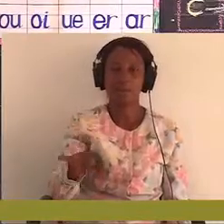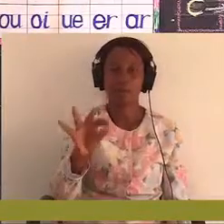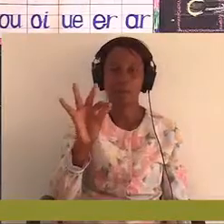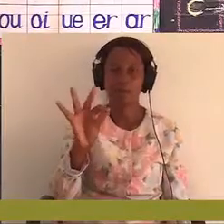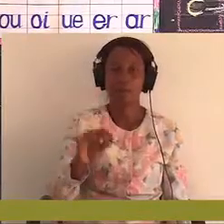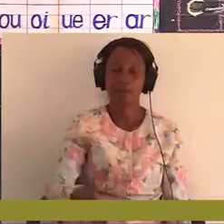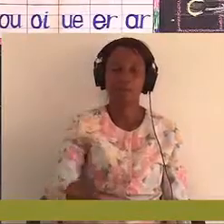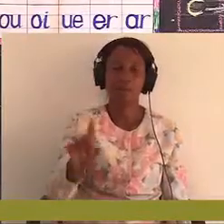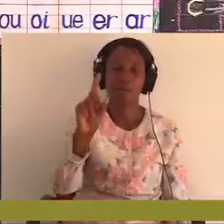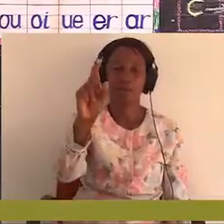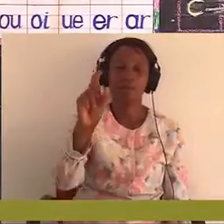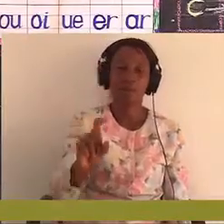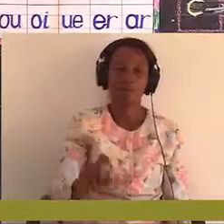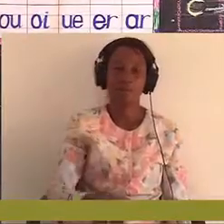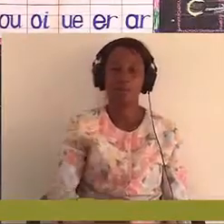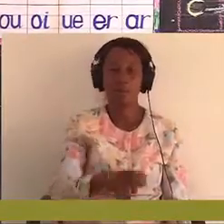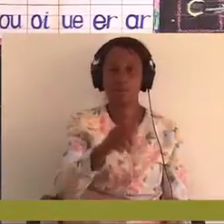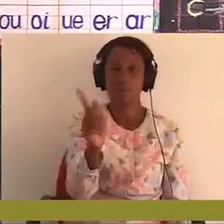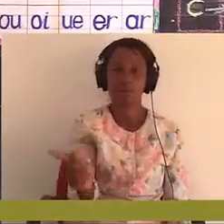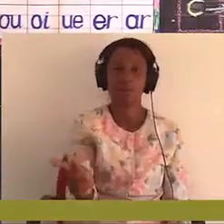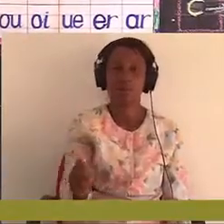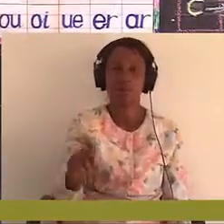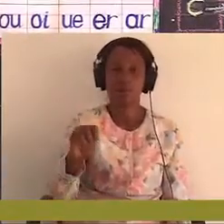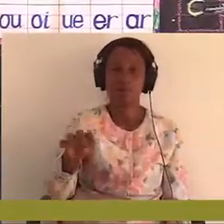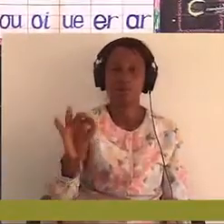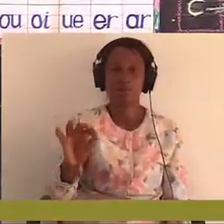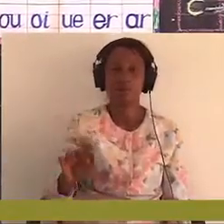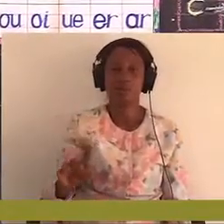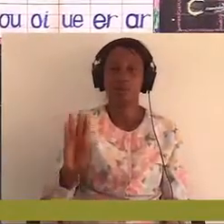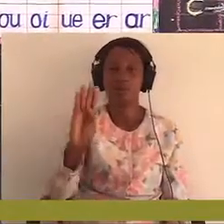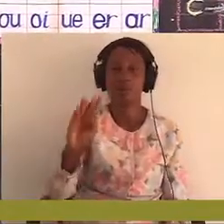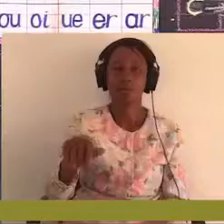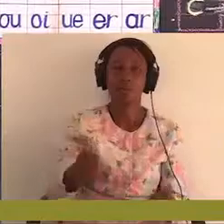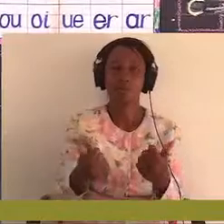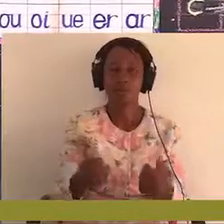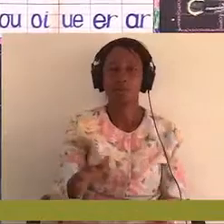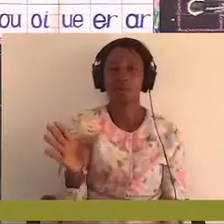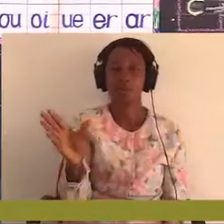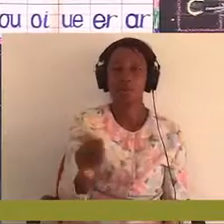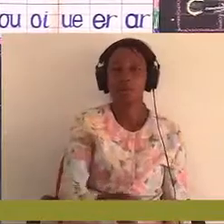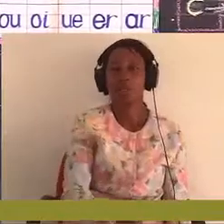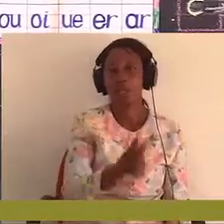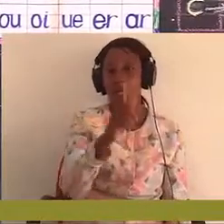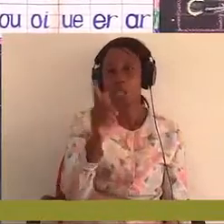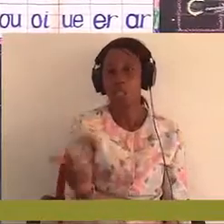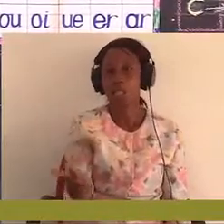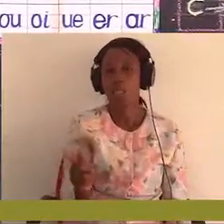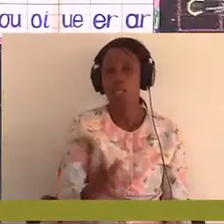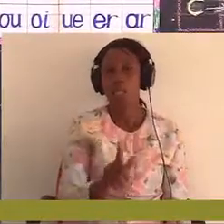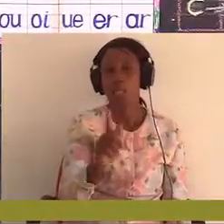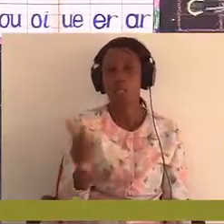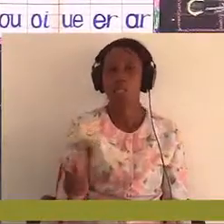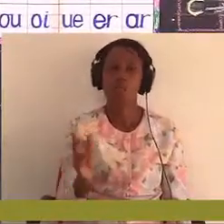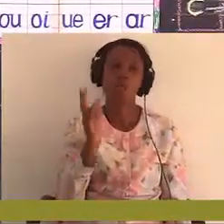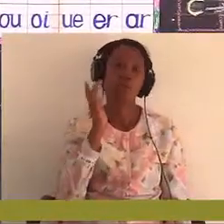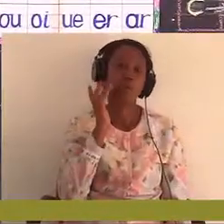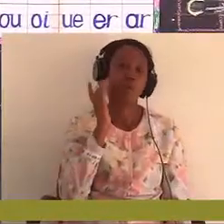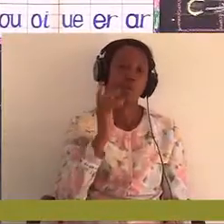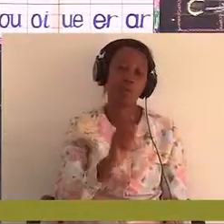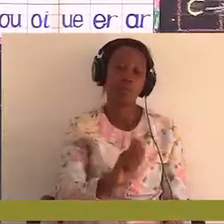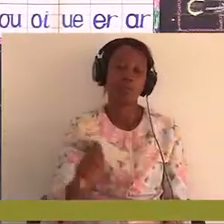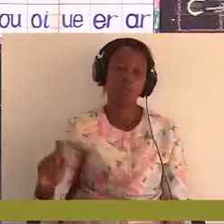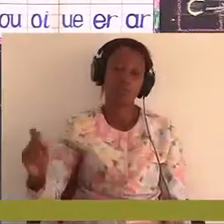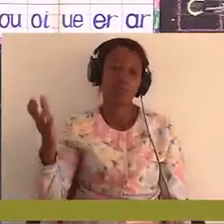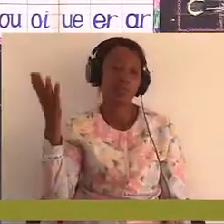Yes, the word get begins with the sound g, and when it is